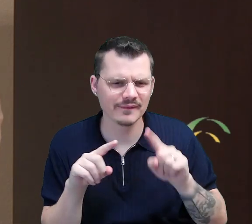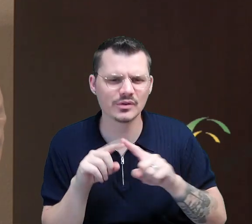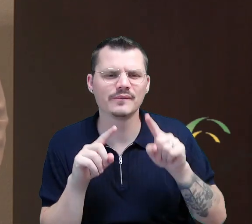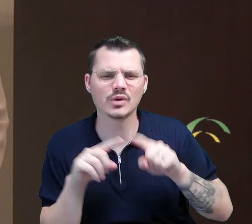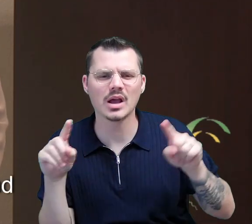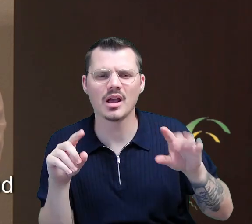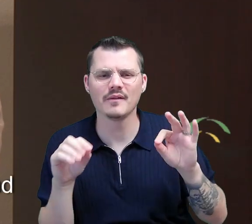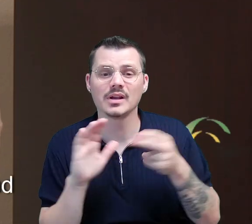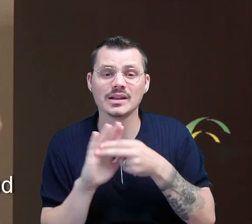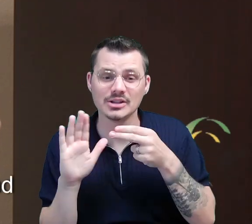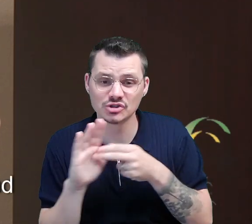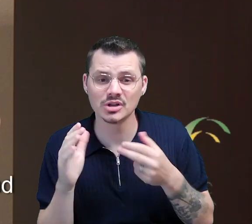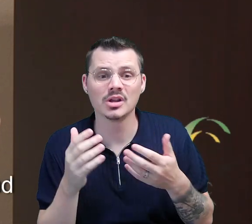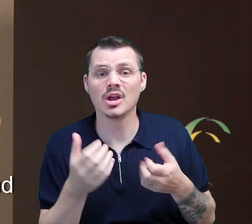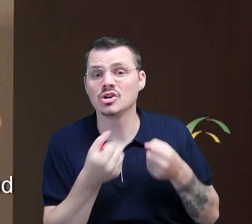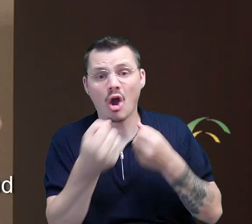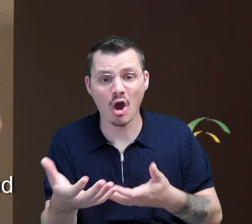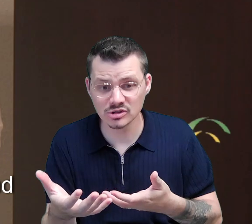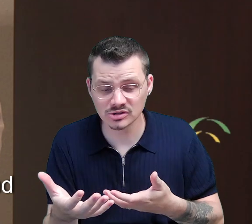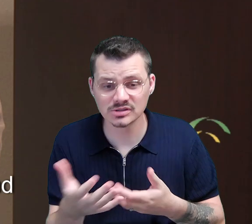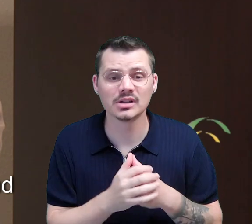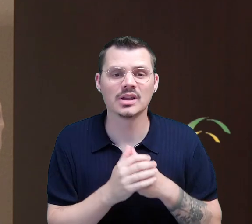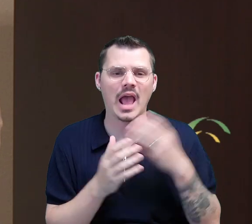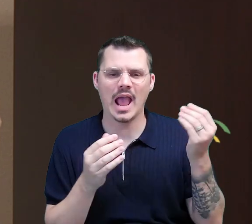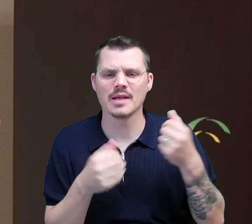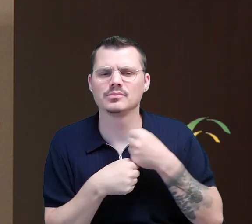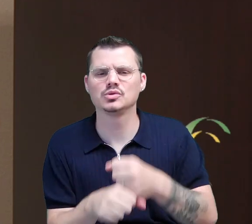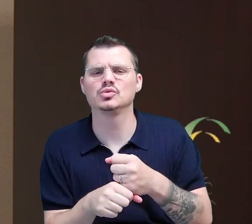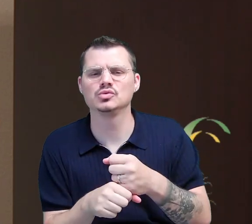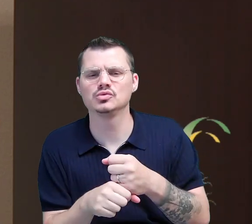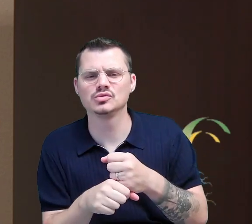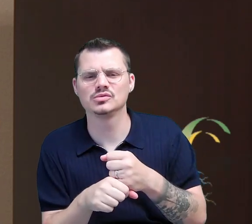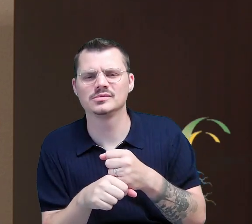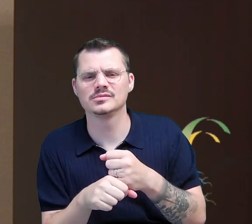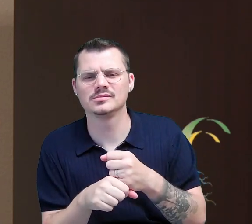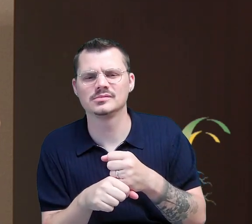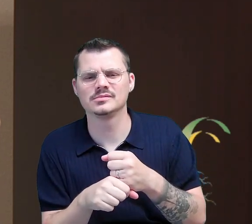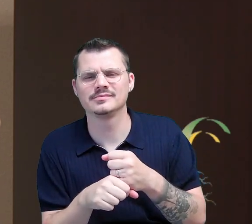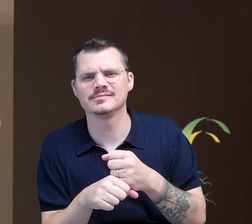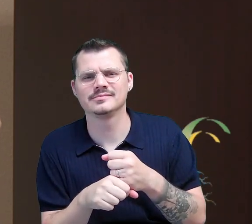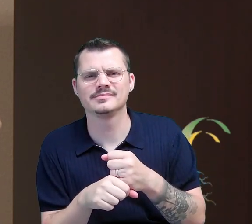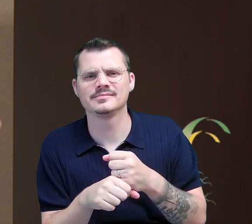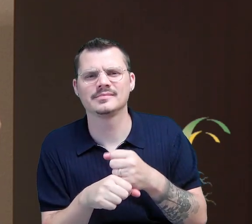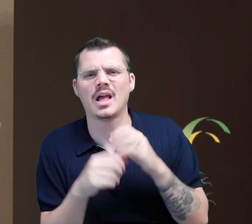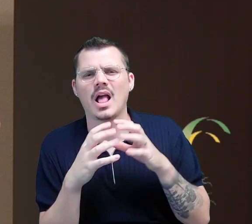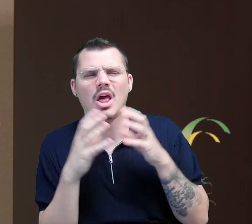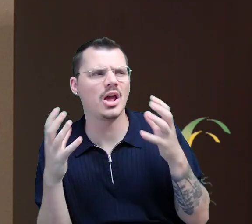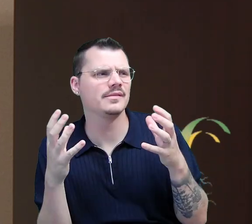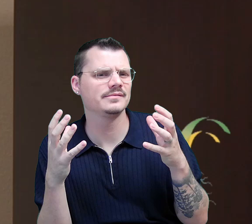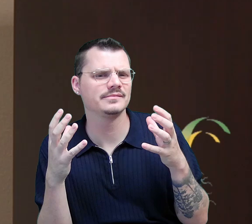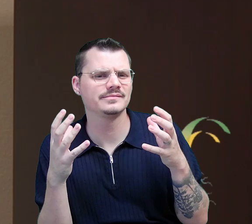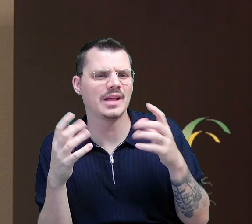variety of conditions, cause conditions, and produce a lot of